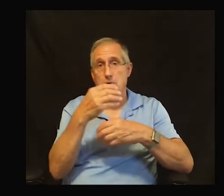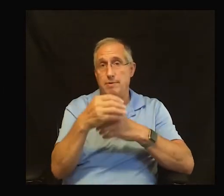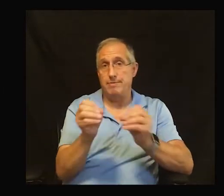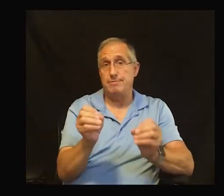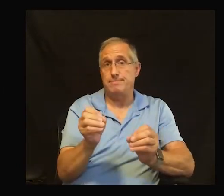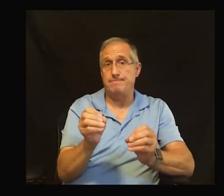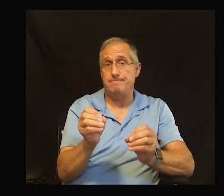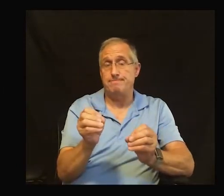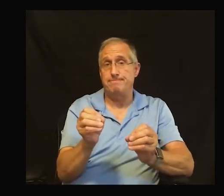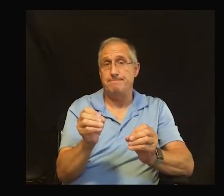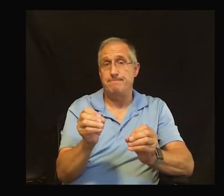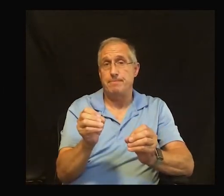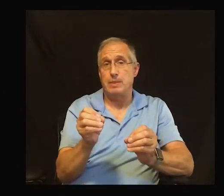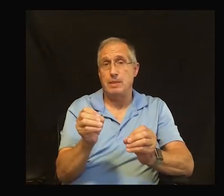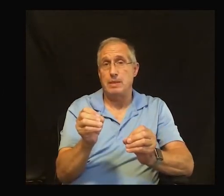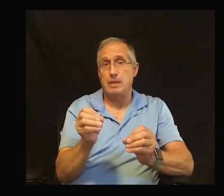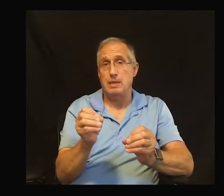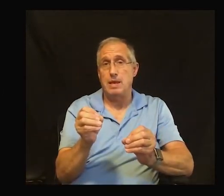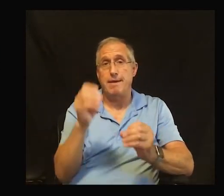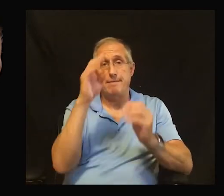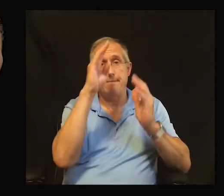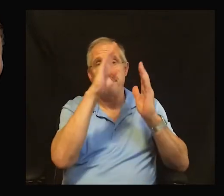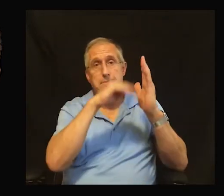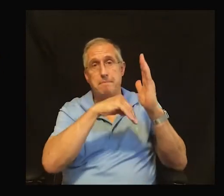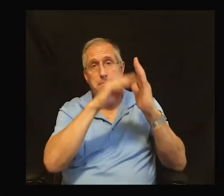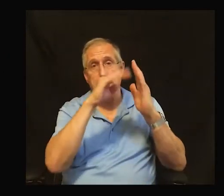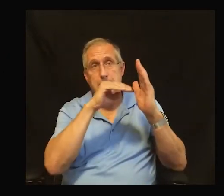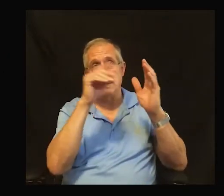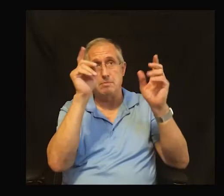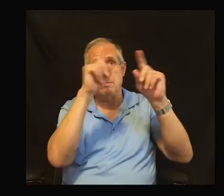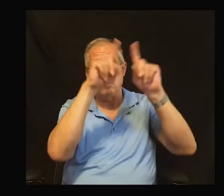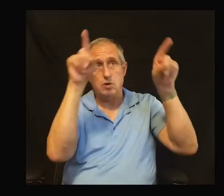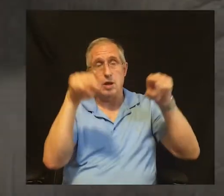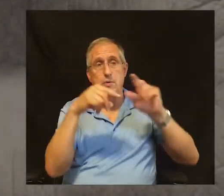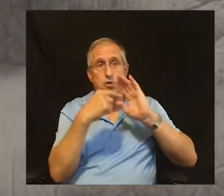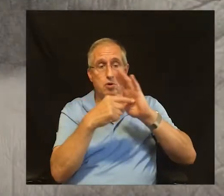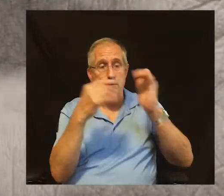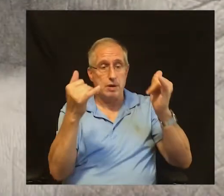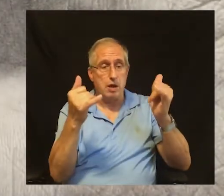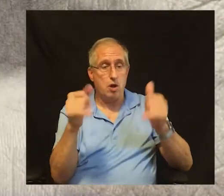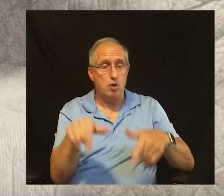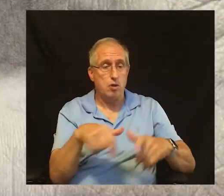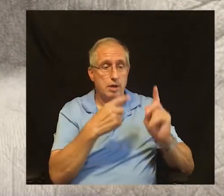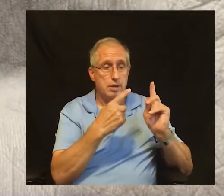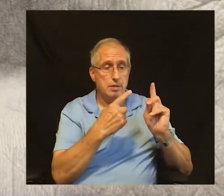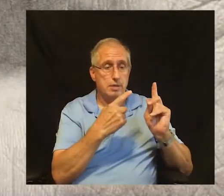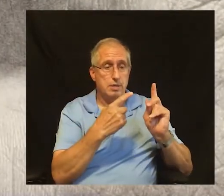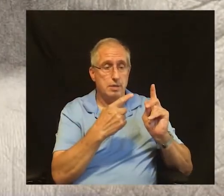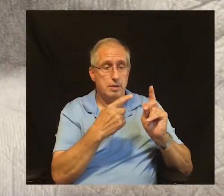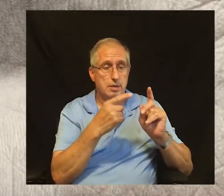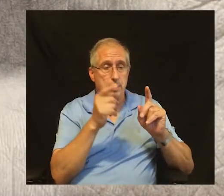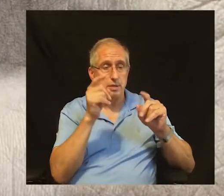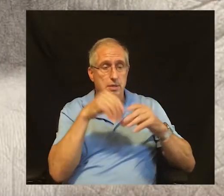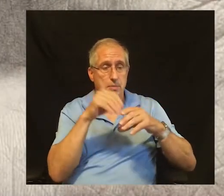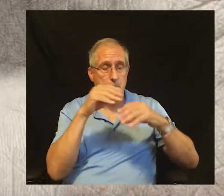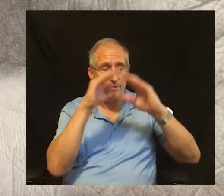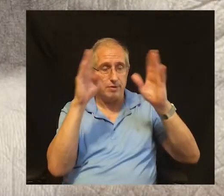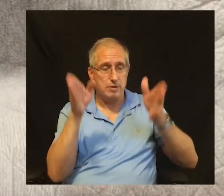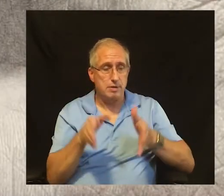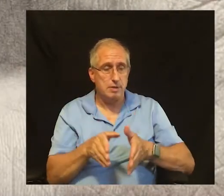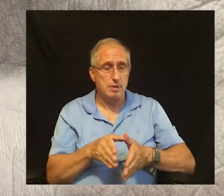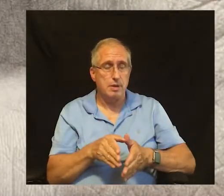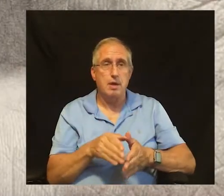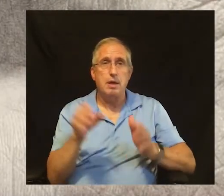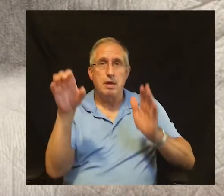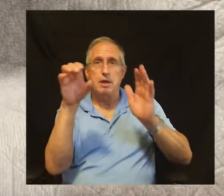my office, I have a painting. I'm going to show it to you right now. I want you to take a look at this painting. This painting is in my